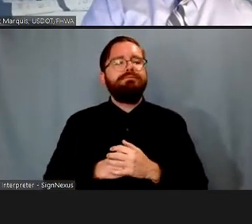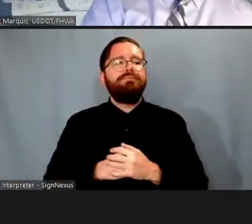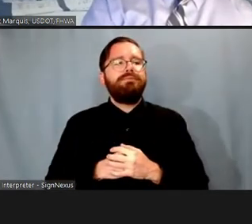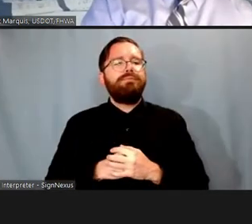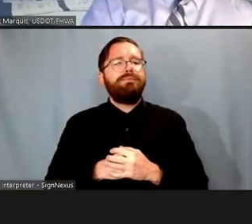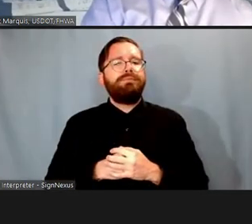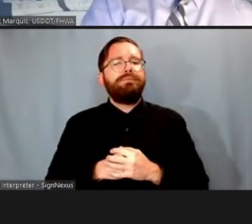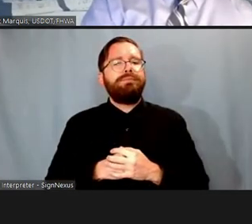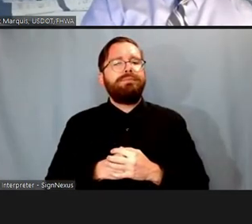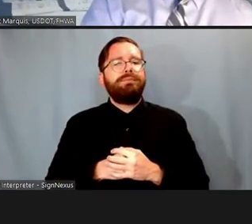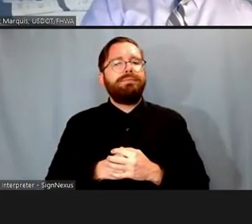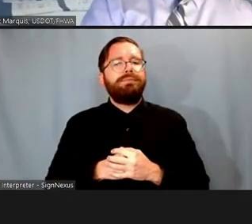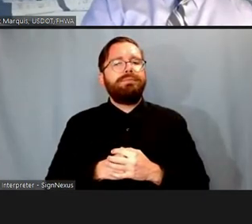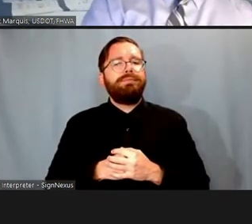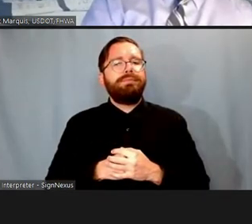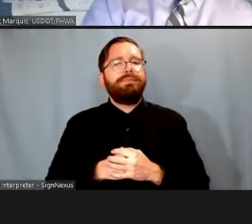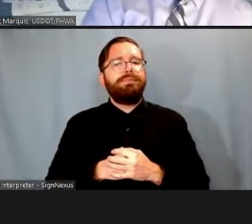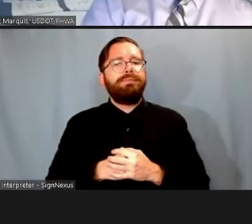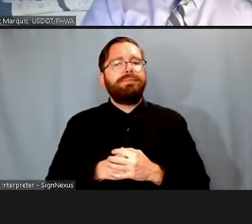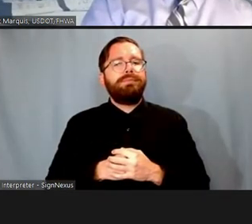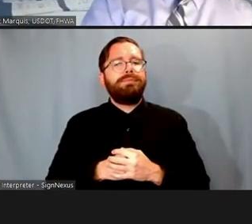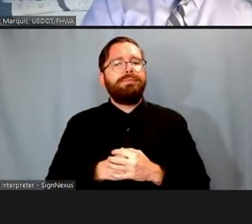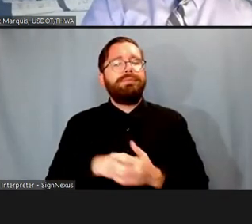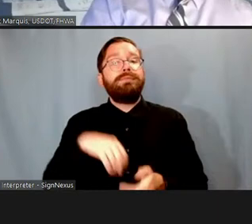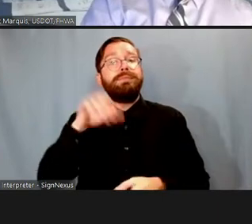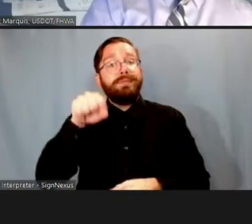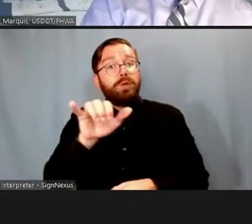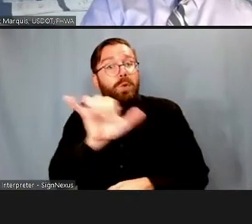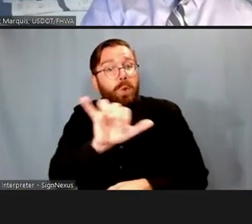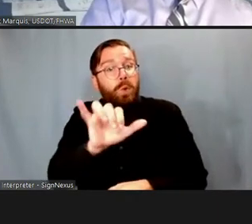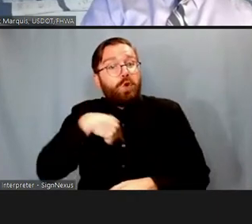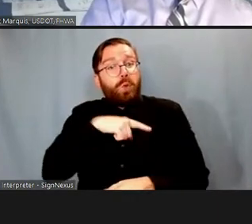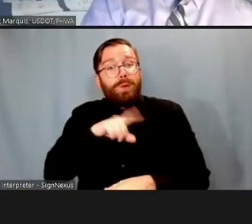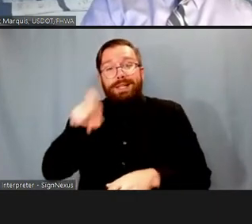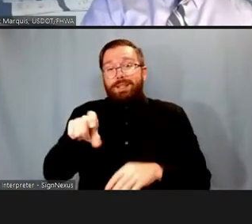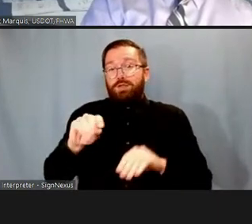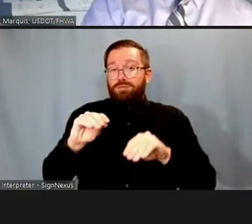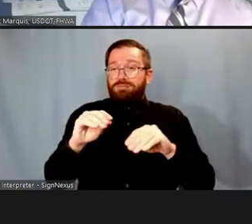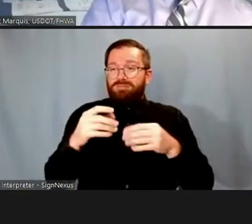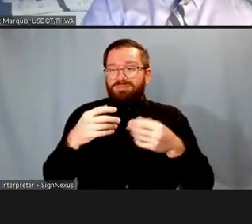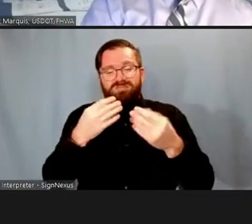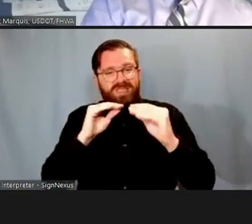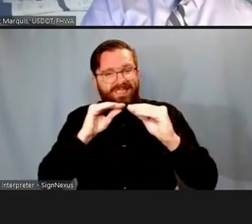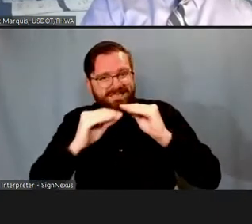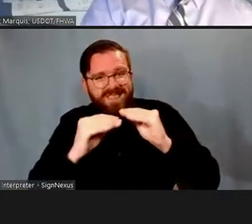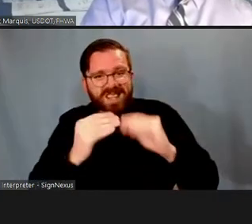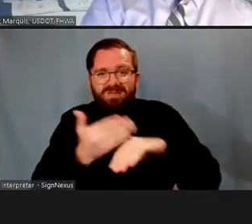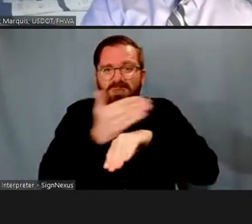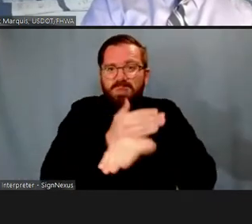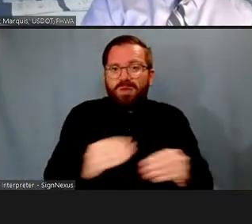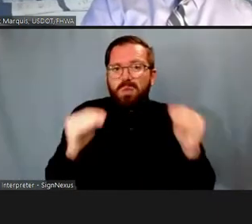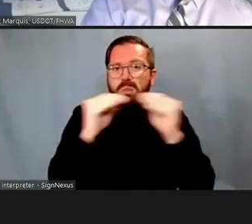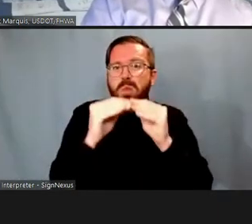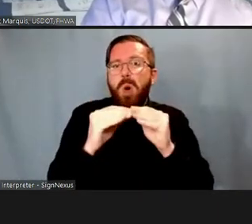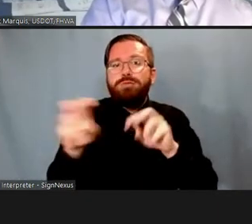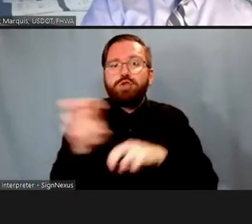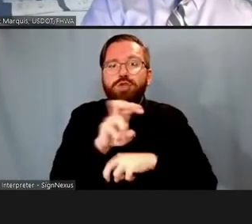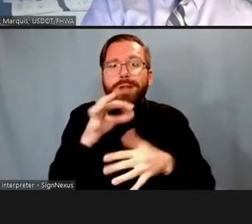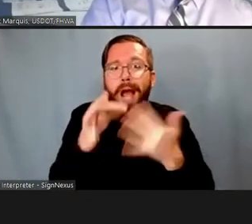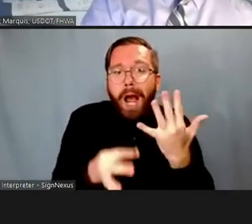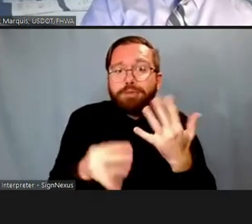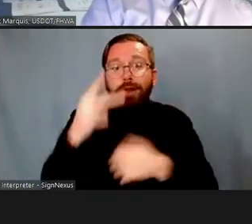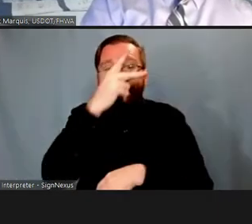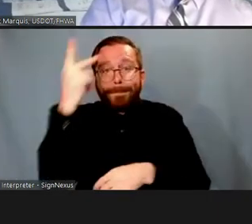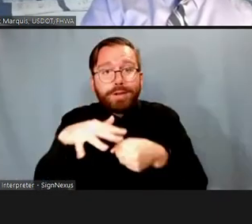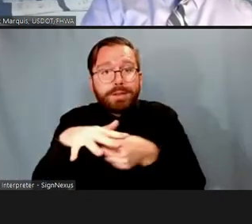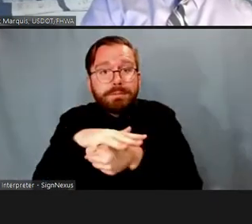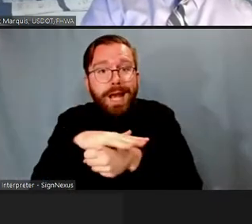uh yes and let's work on our transportation options yes and let's improve park space yes and let's figure out